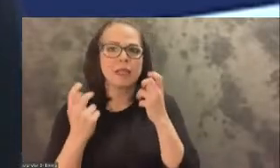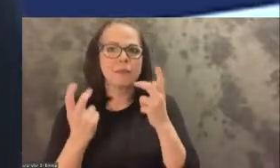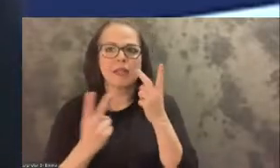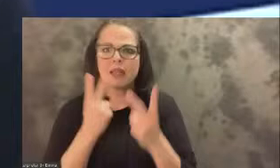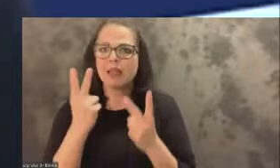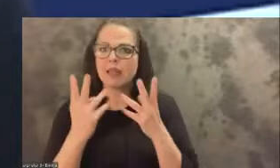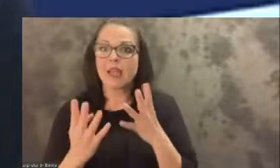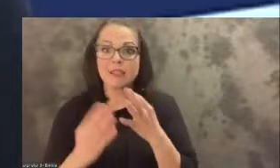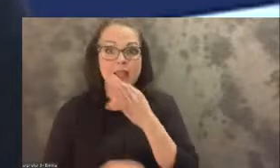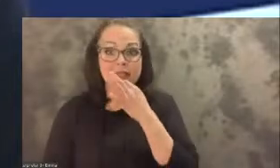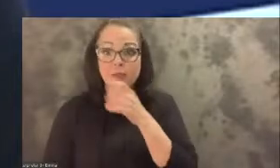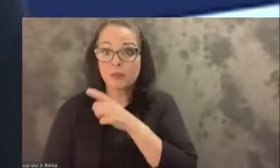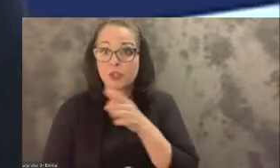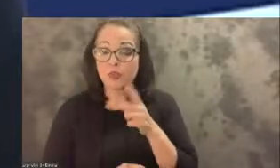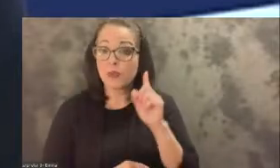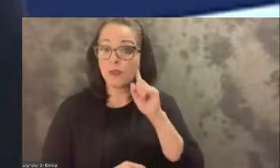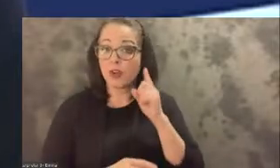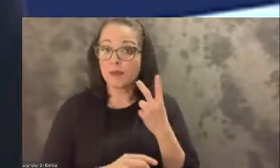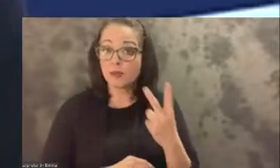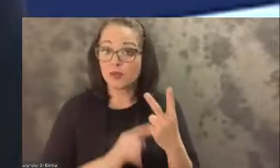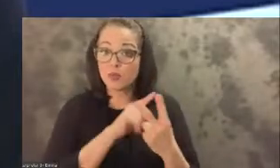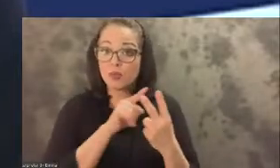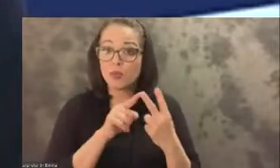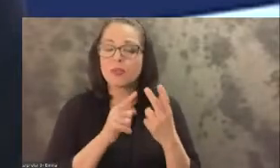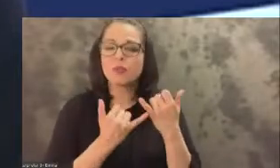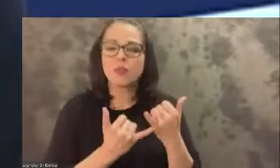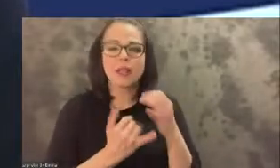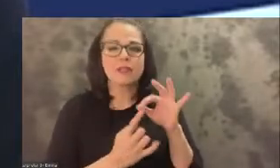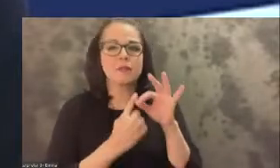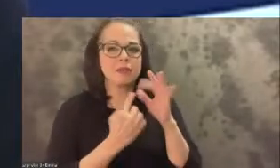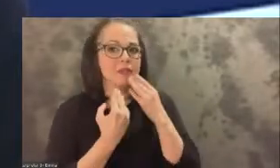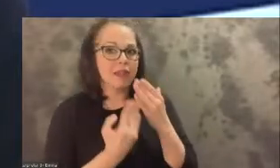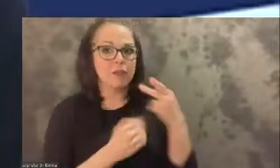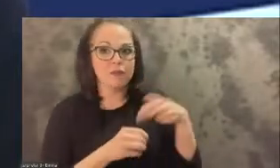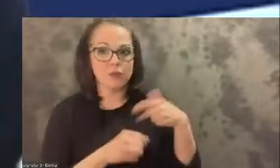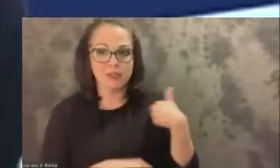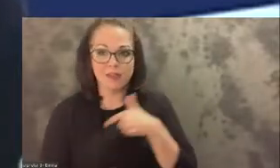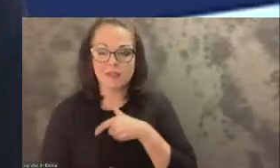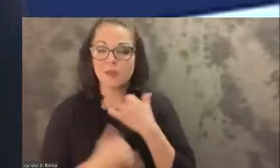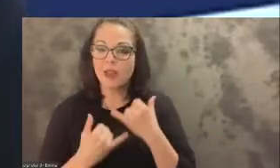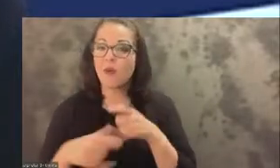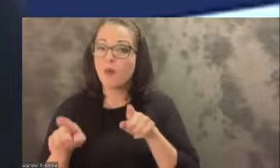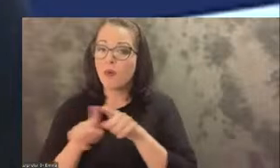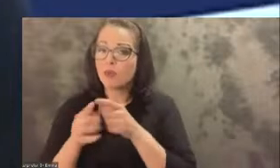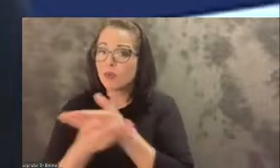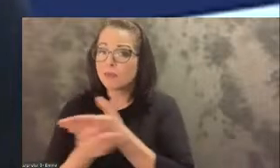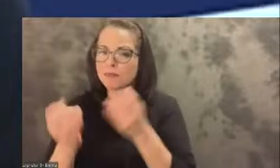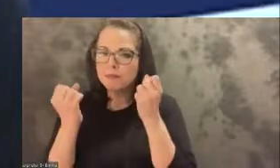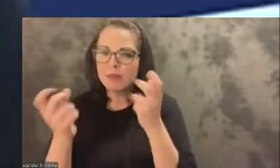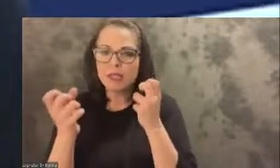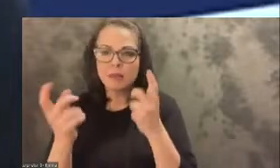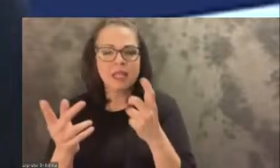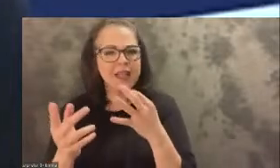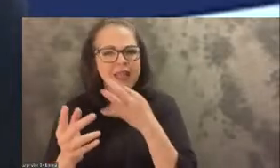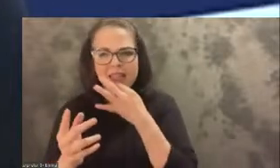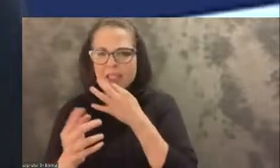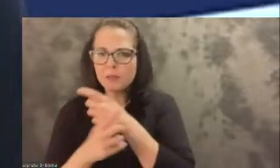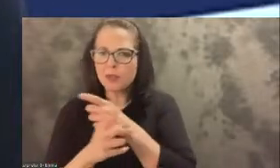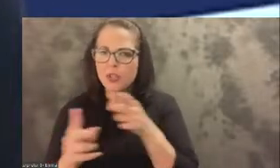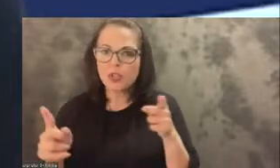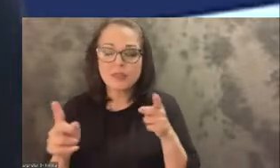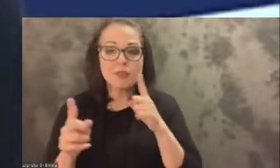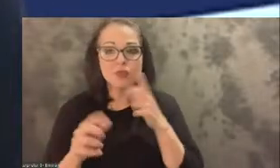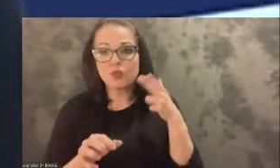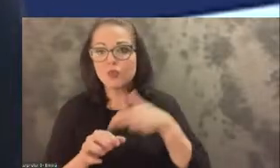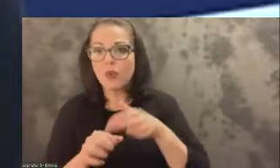heard from 2 today. A special thank you to them for joining with us, as well as to all of the many experts who joined the